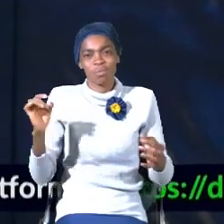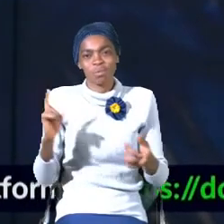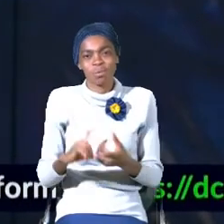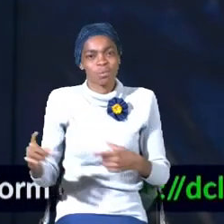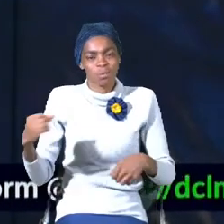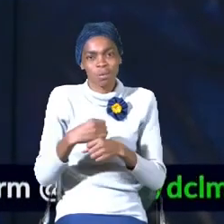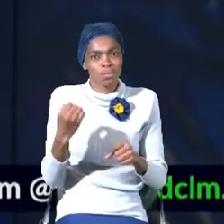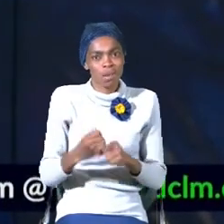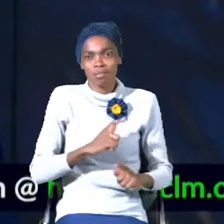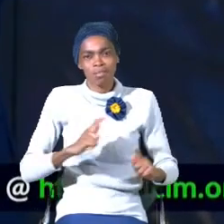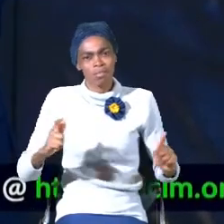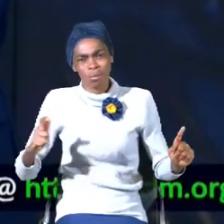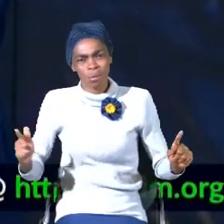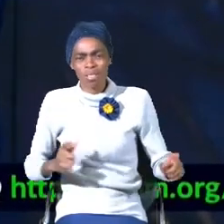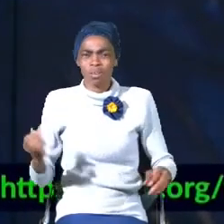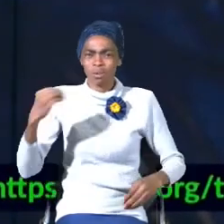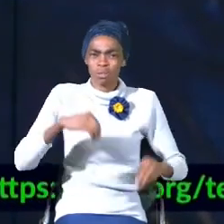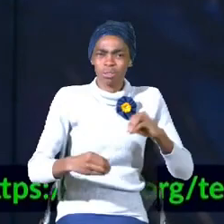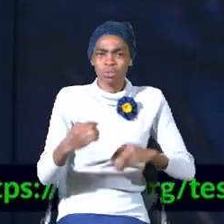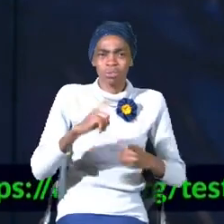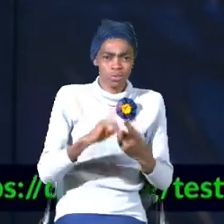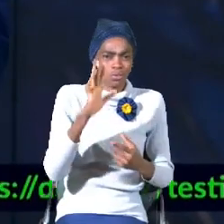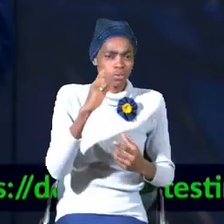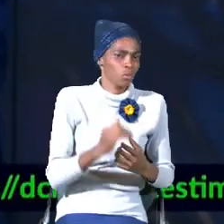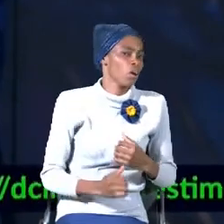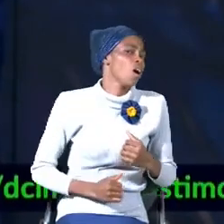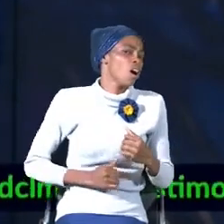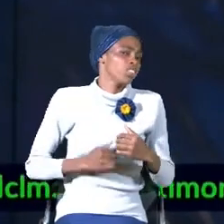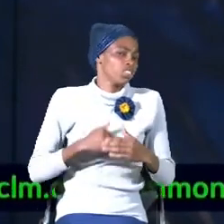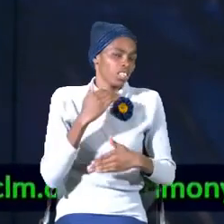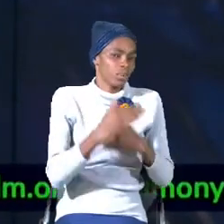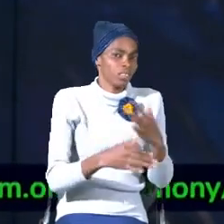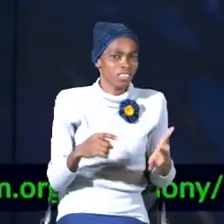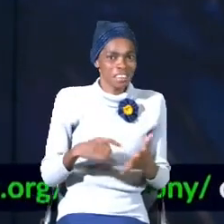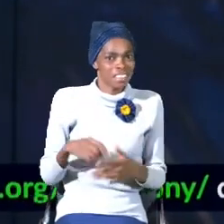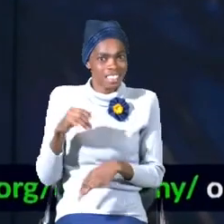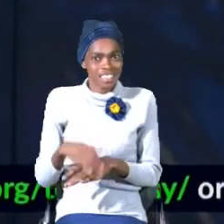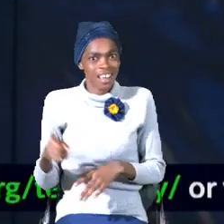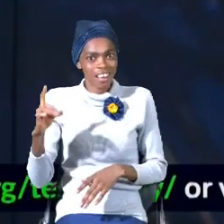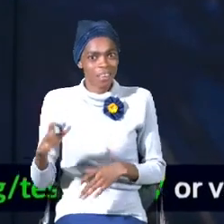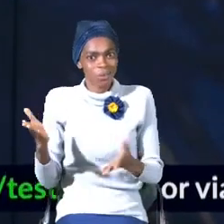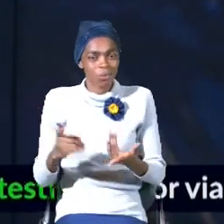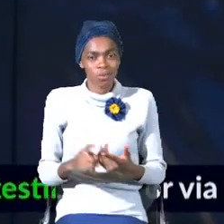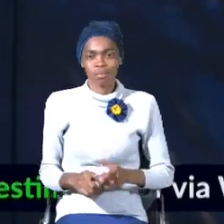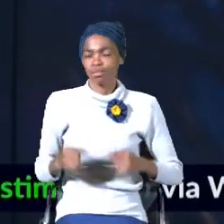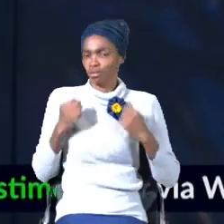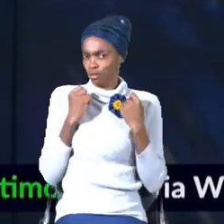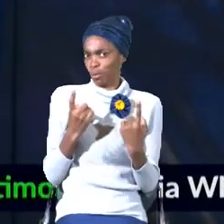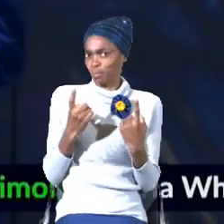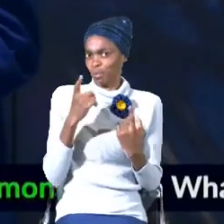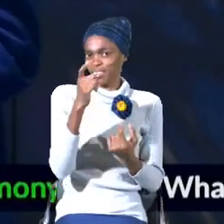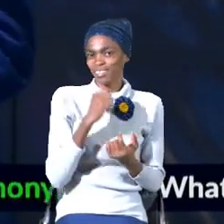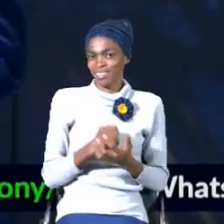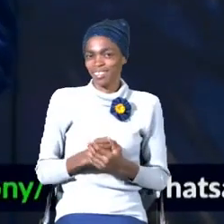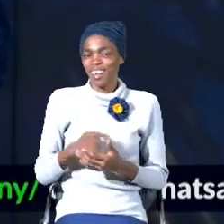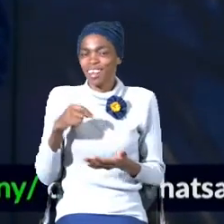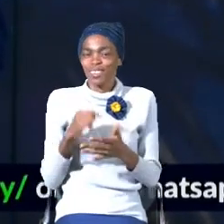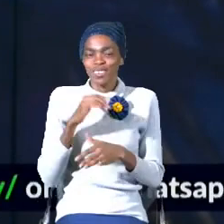credible contribution in your generation. This night, God wants to surprise you. This night,